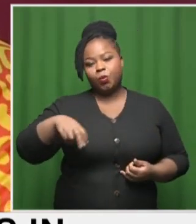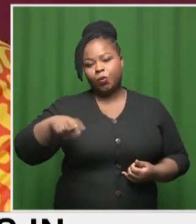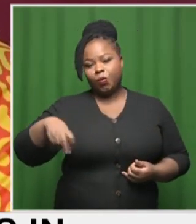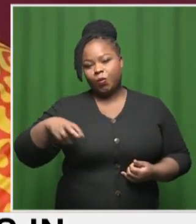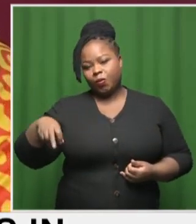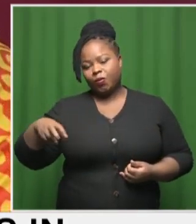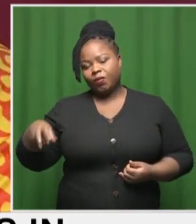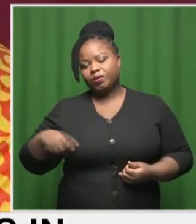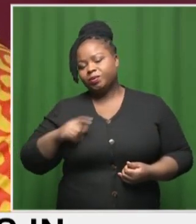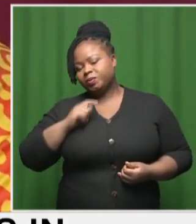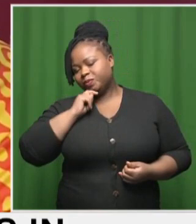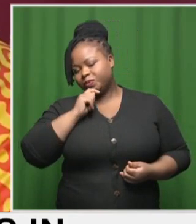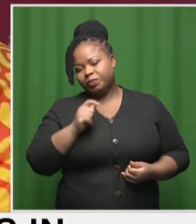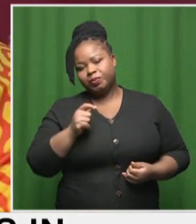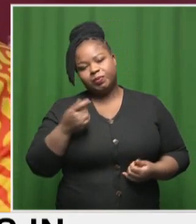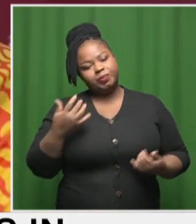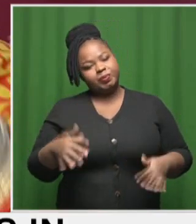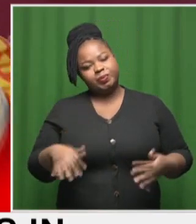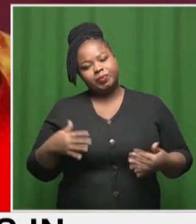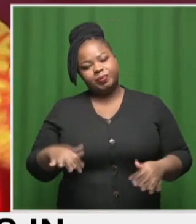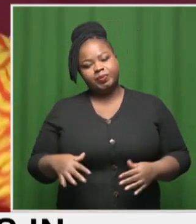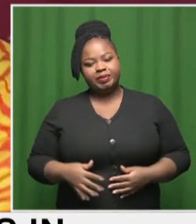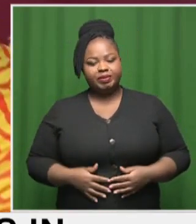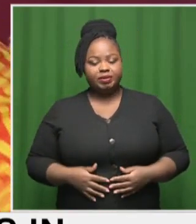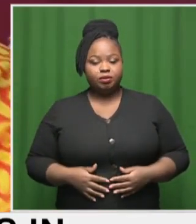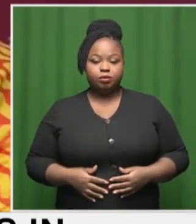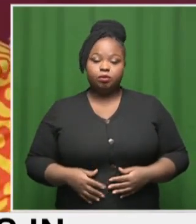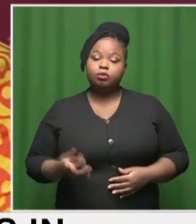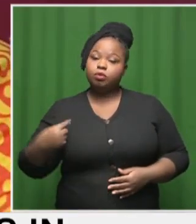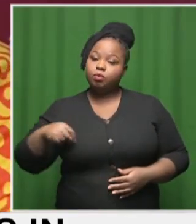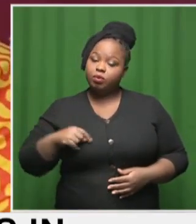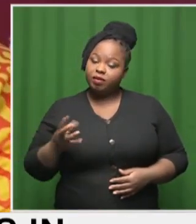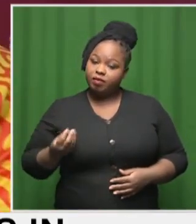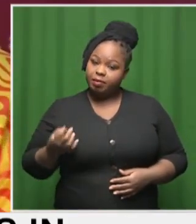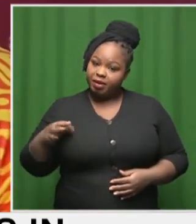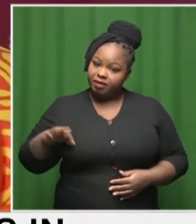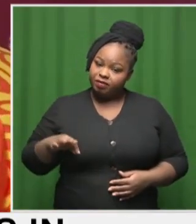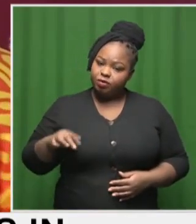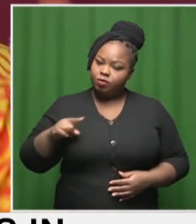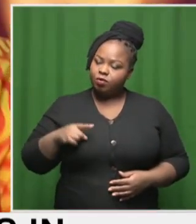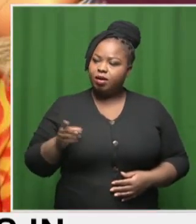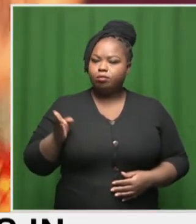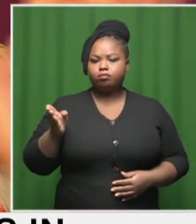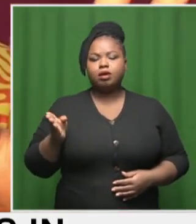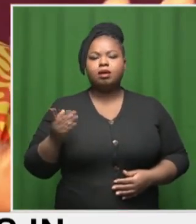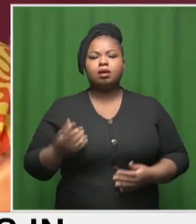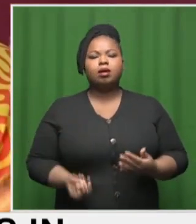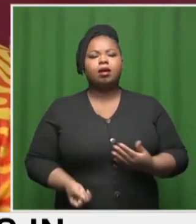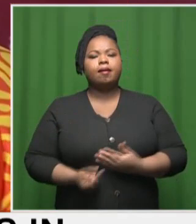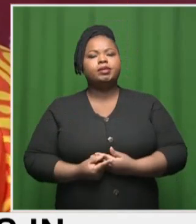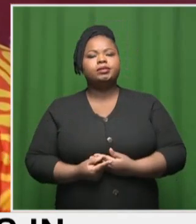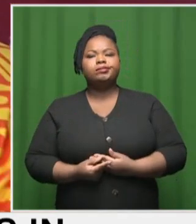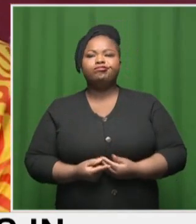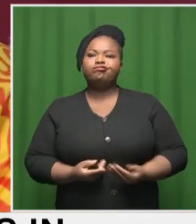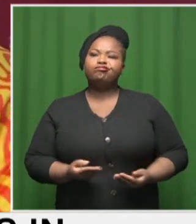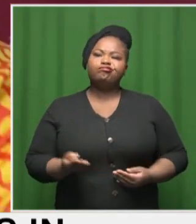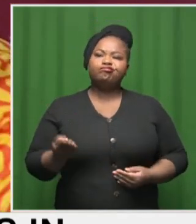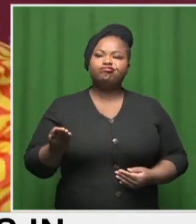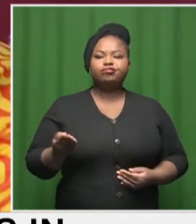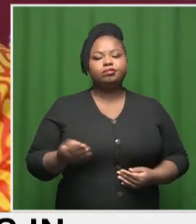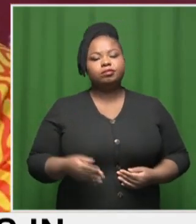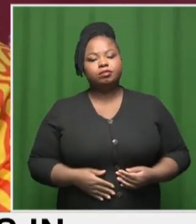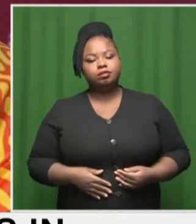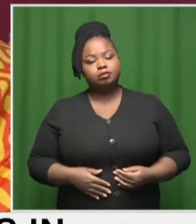We really are enjoying it, and we have benefits because where we held this, where the trophy went, there were